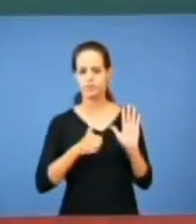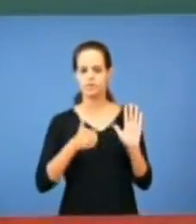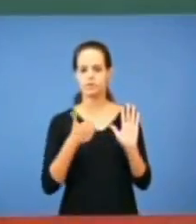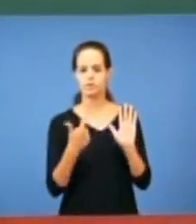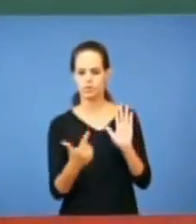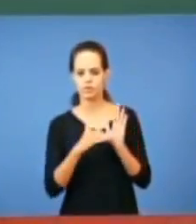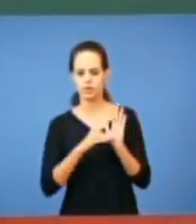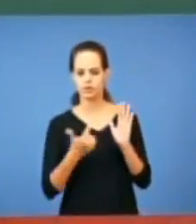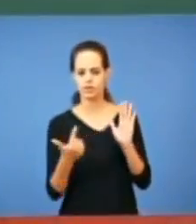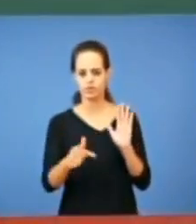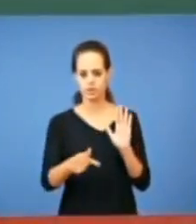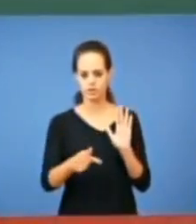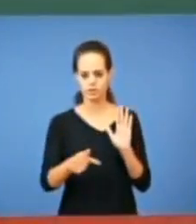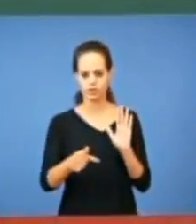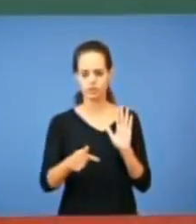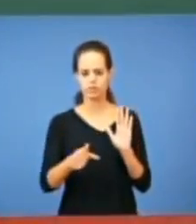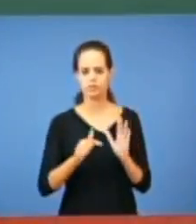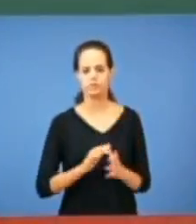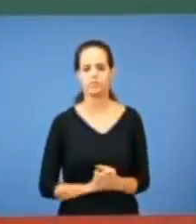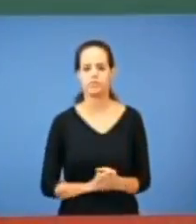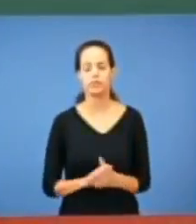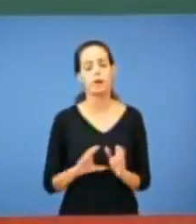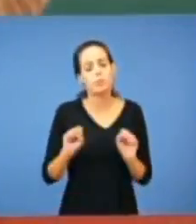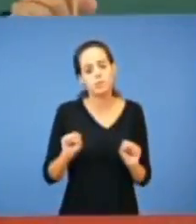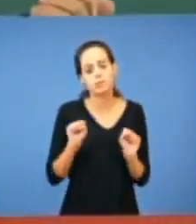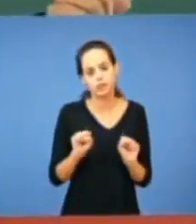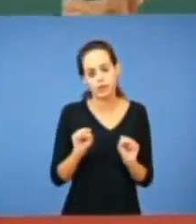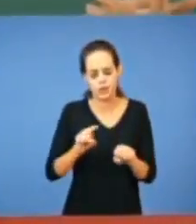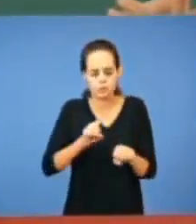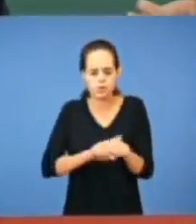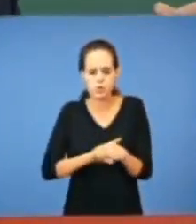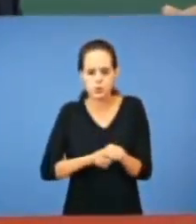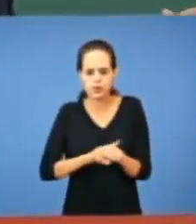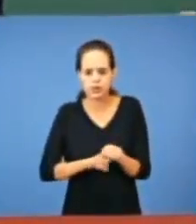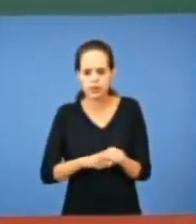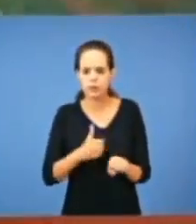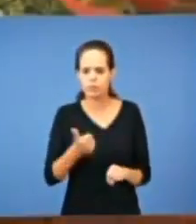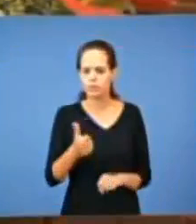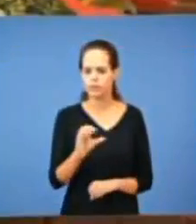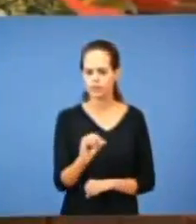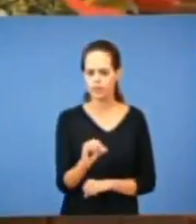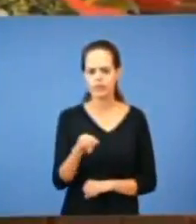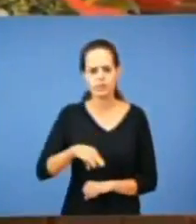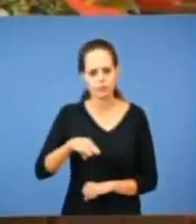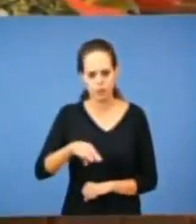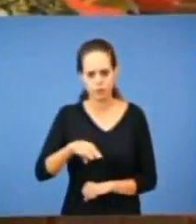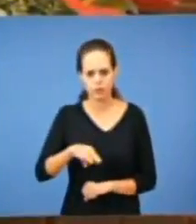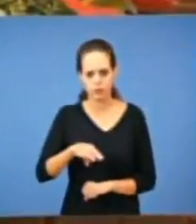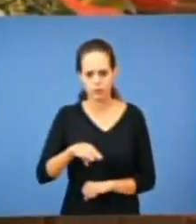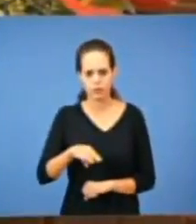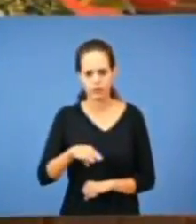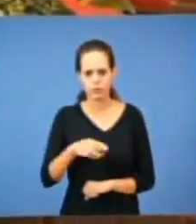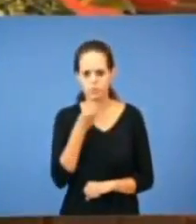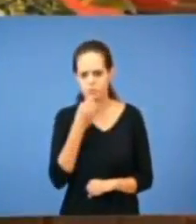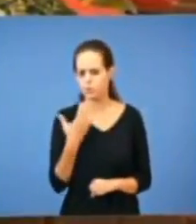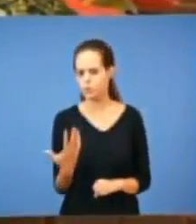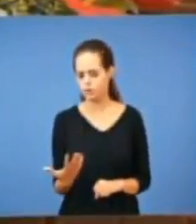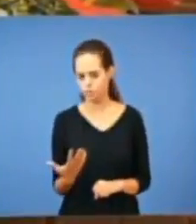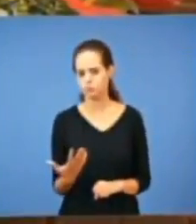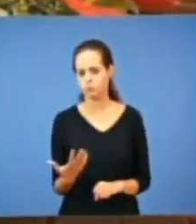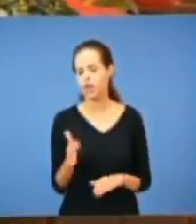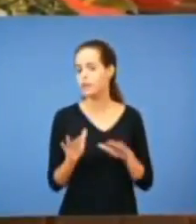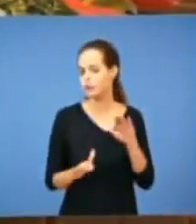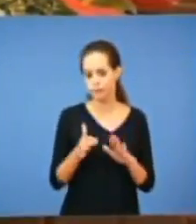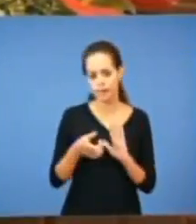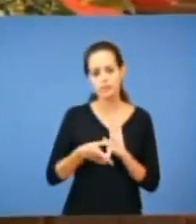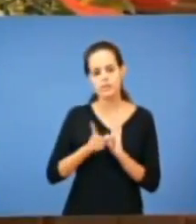verse 12 to 17. We can give you about 10 minutes. Is this enough? Probably you